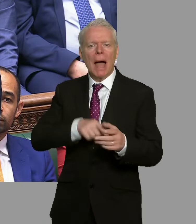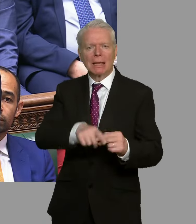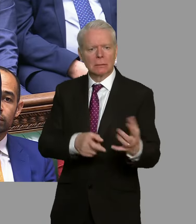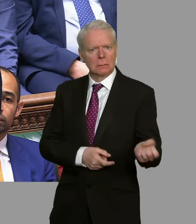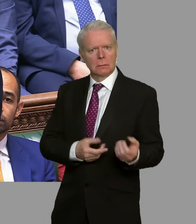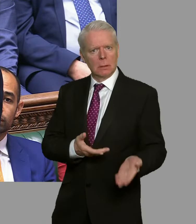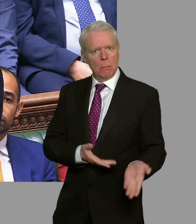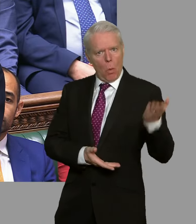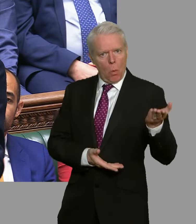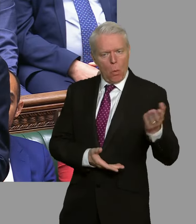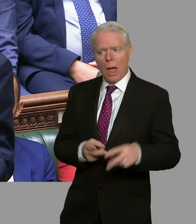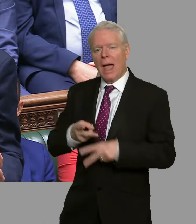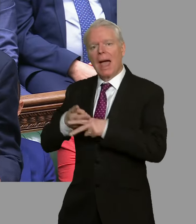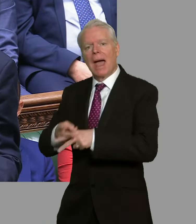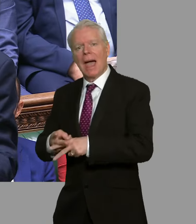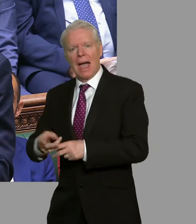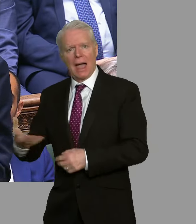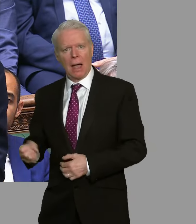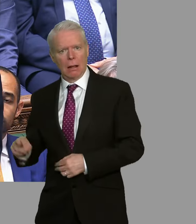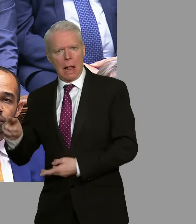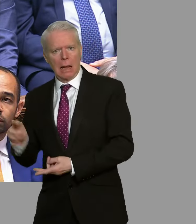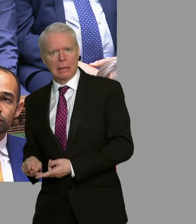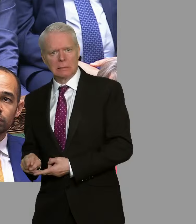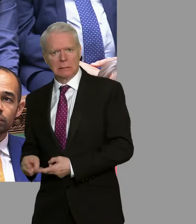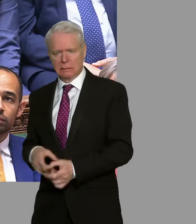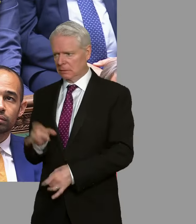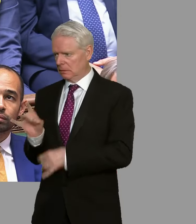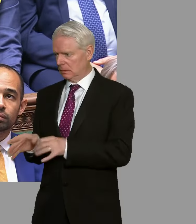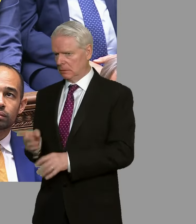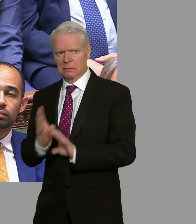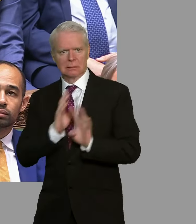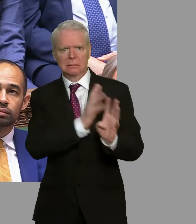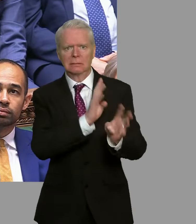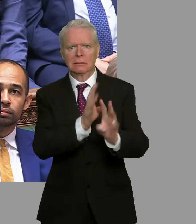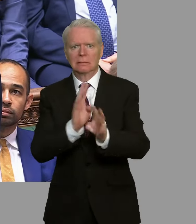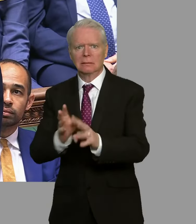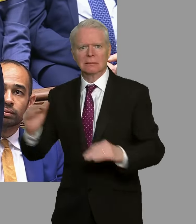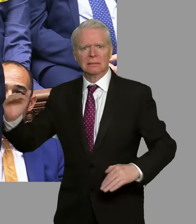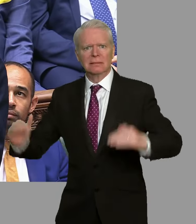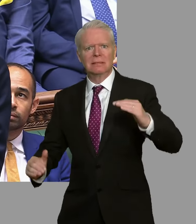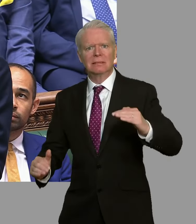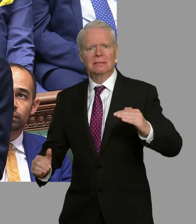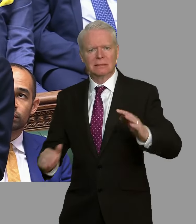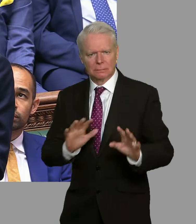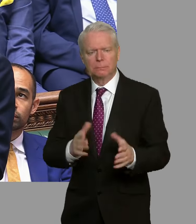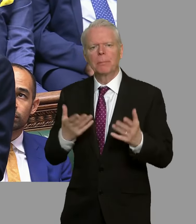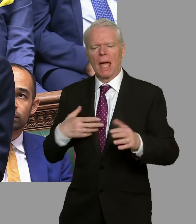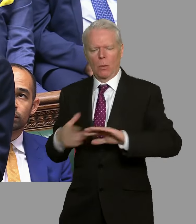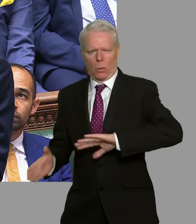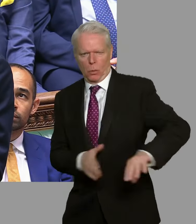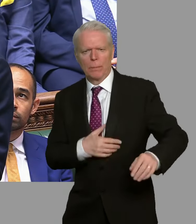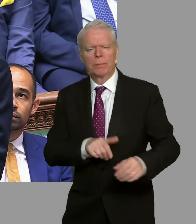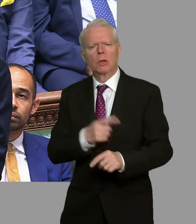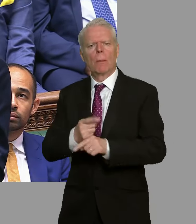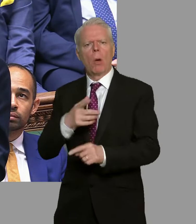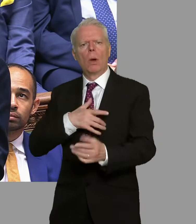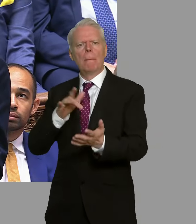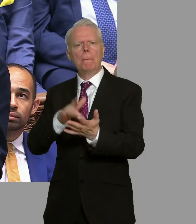food, water and medicine getting into Gaza. There is now a humanitarian